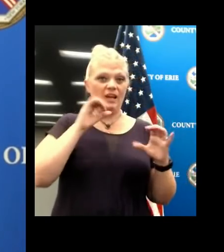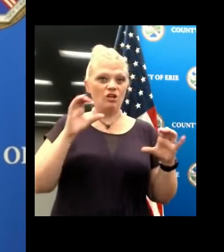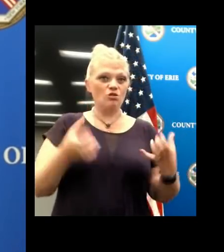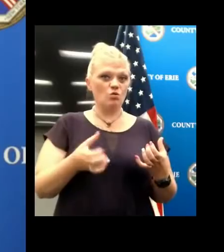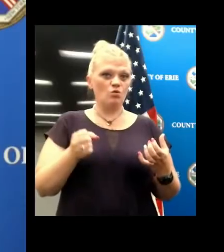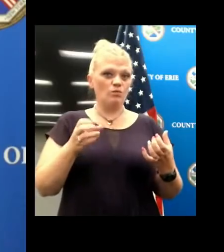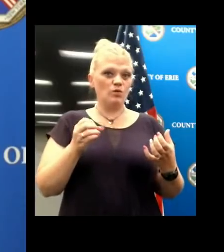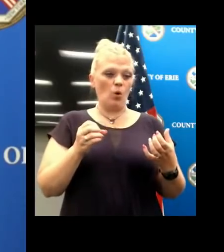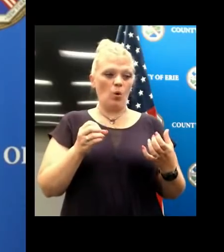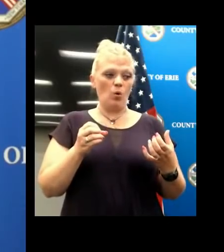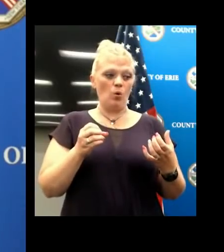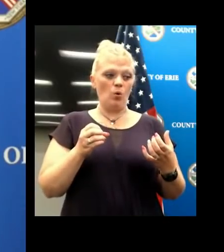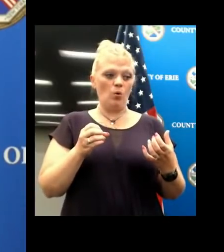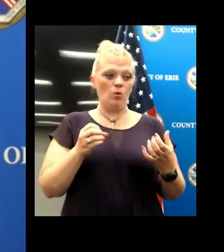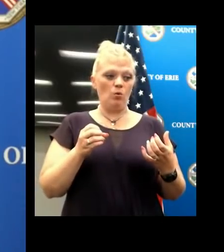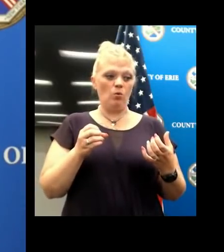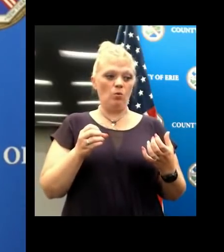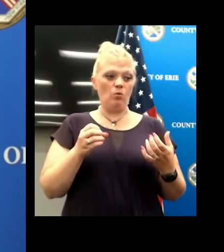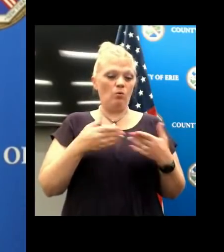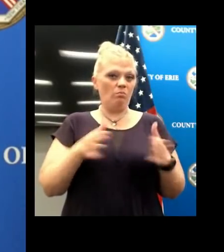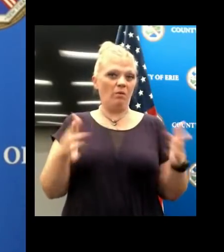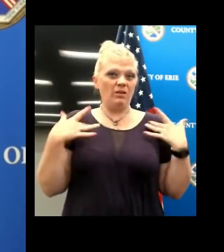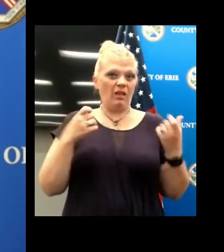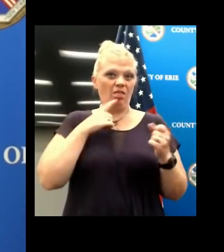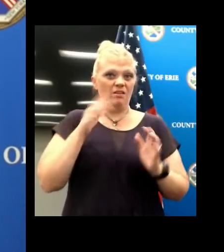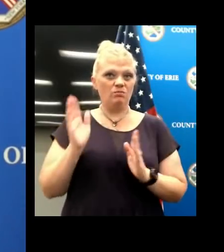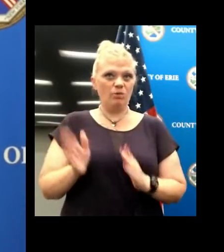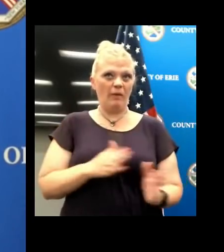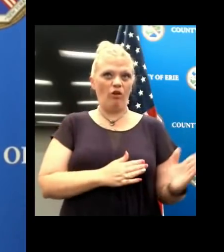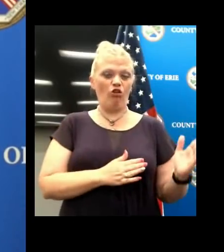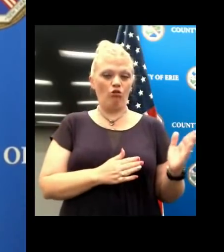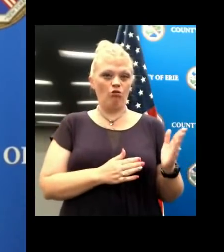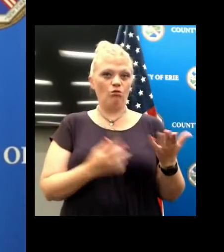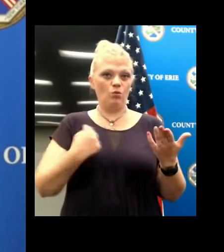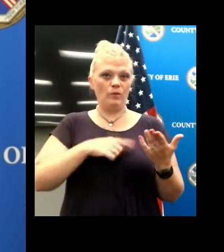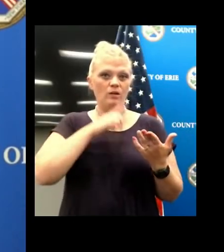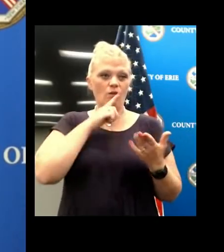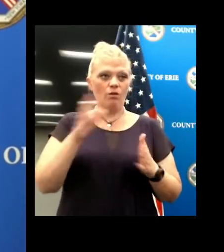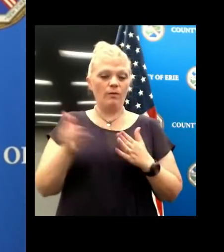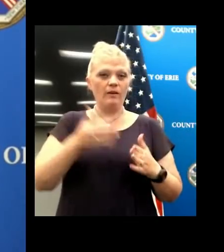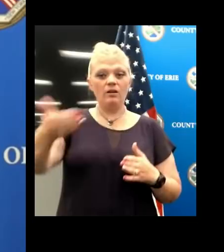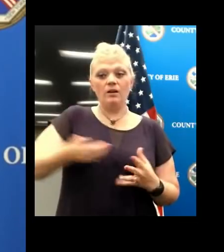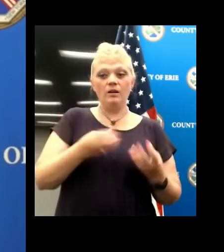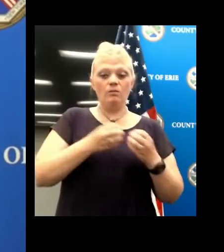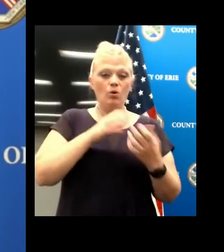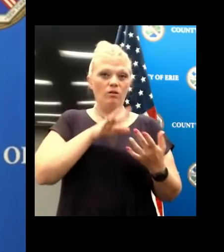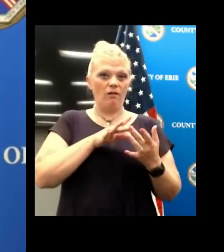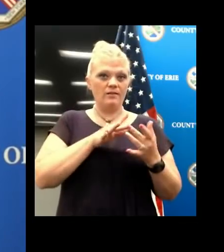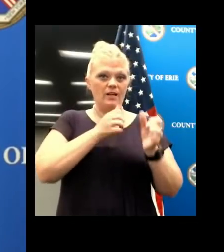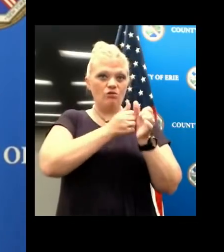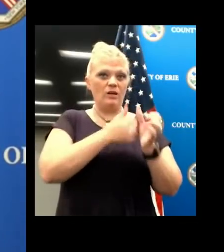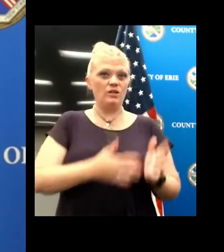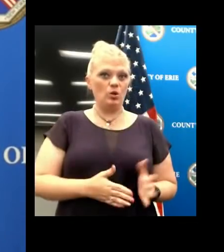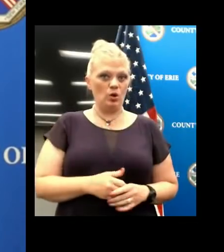we are, and public health is preparing. So we are preparing and hiring more contact tracers.